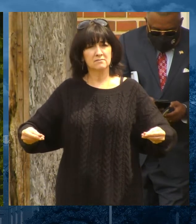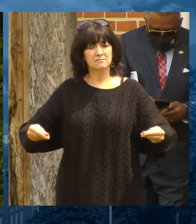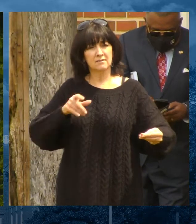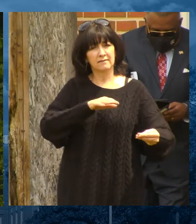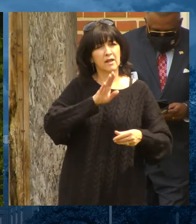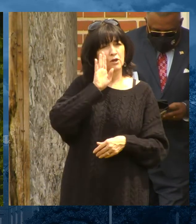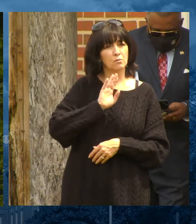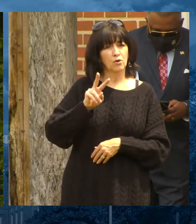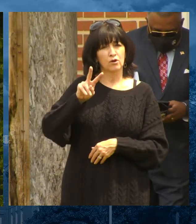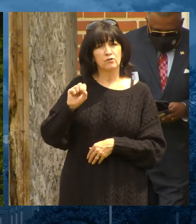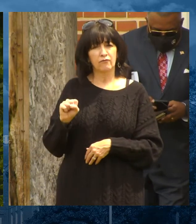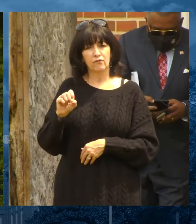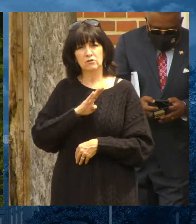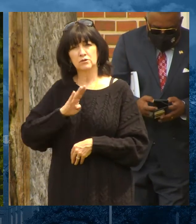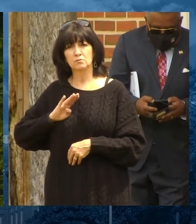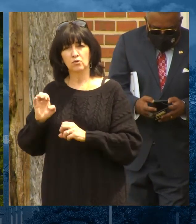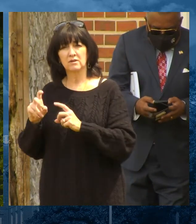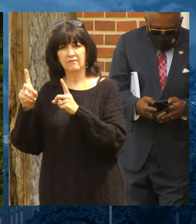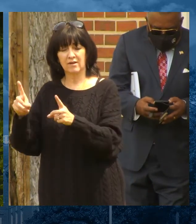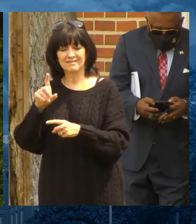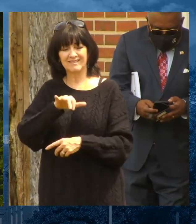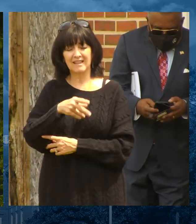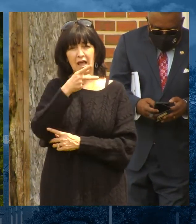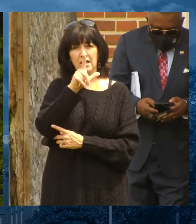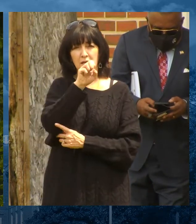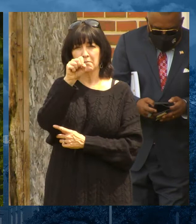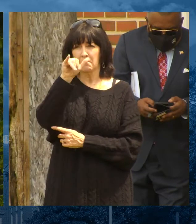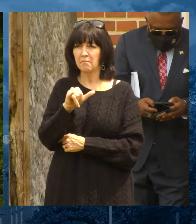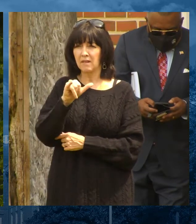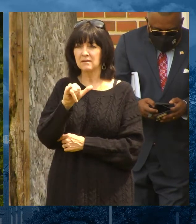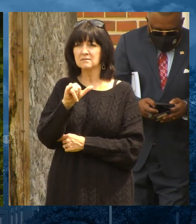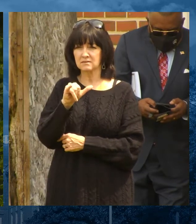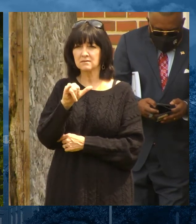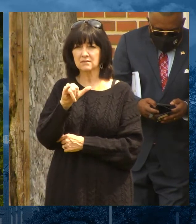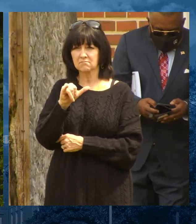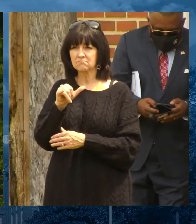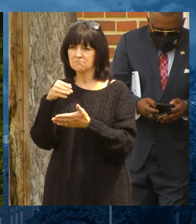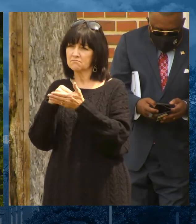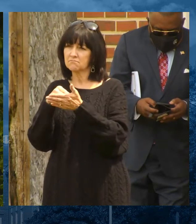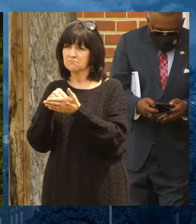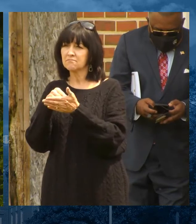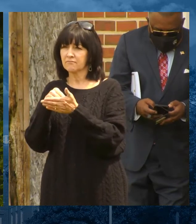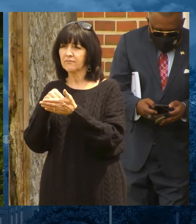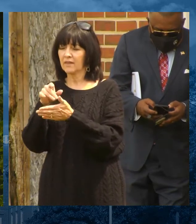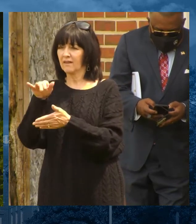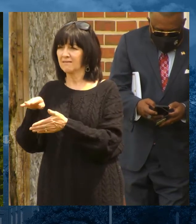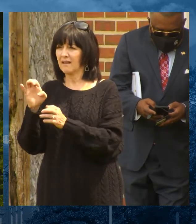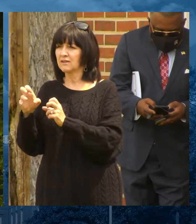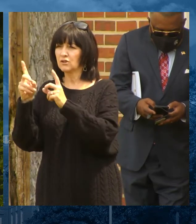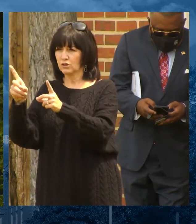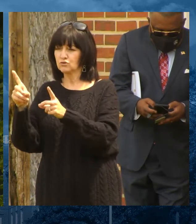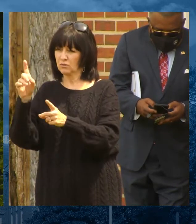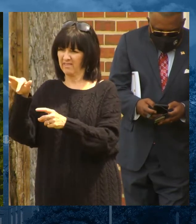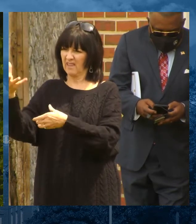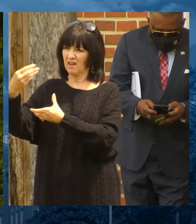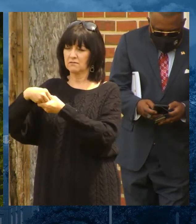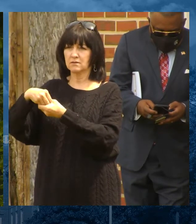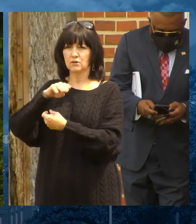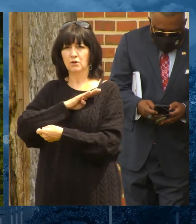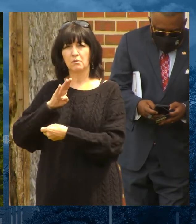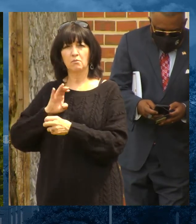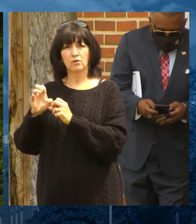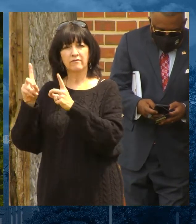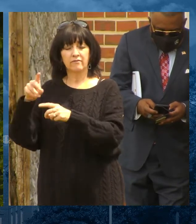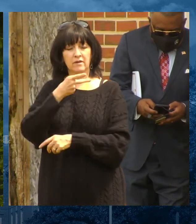of Plessy versus Ferguson. That's a name that you need to remember in the context of Brown versus Board of Education. In